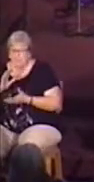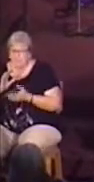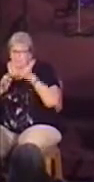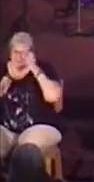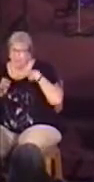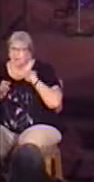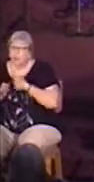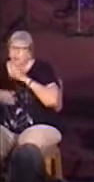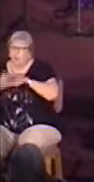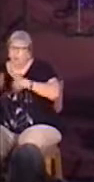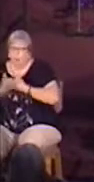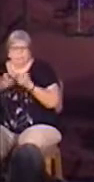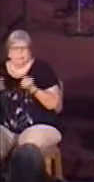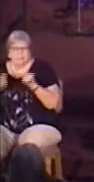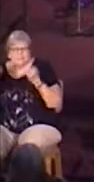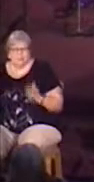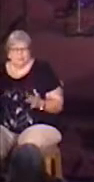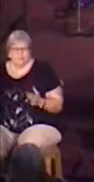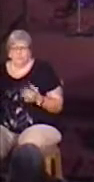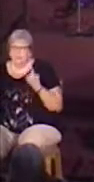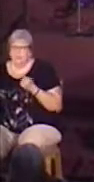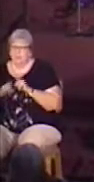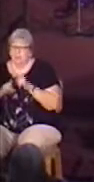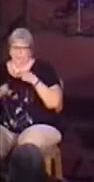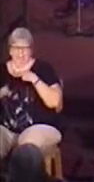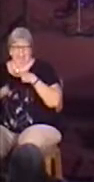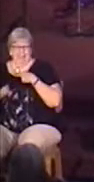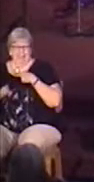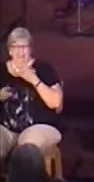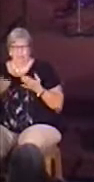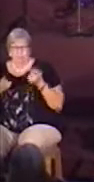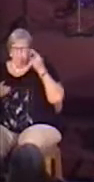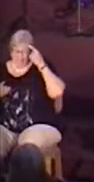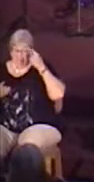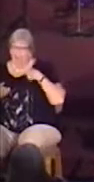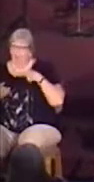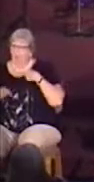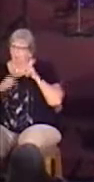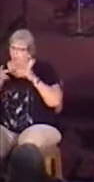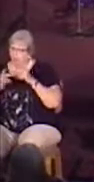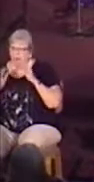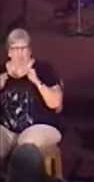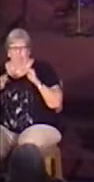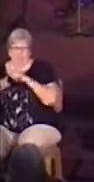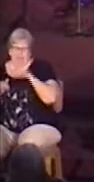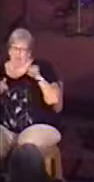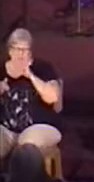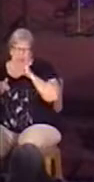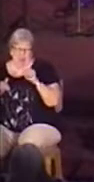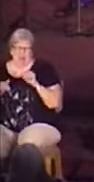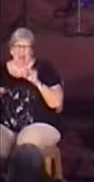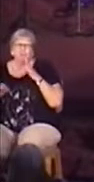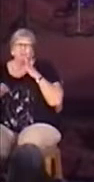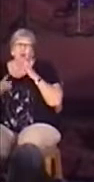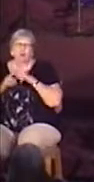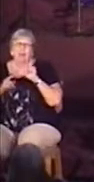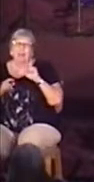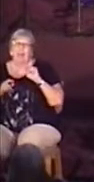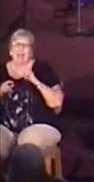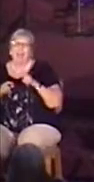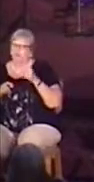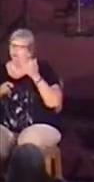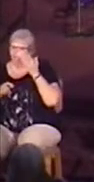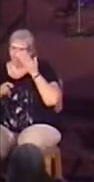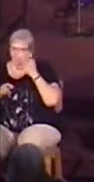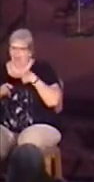are sinners. Even somebody like me, and you might think that I'm perfect. Hopefully you don't. If you talk to Angel any amount of time, you'll